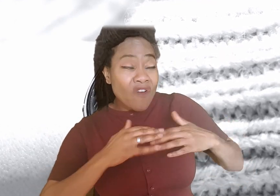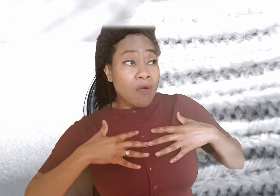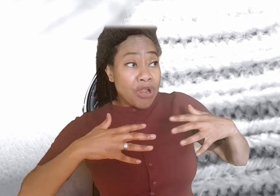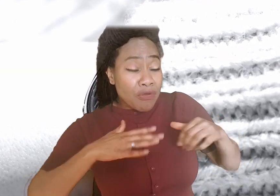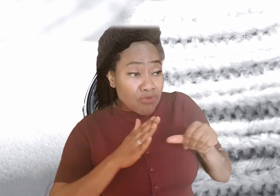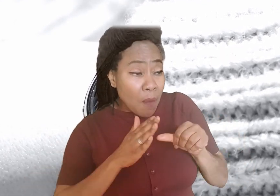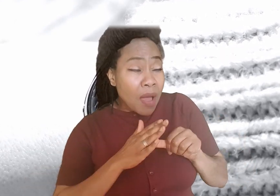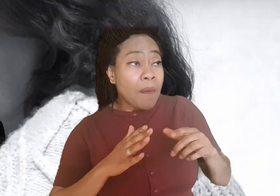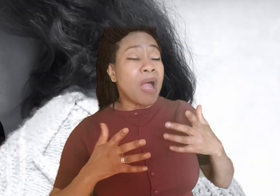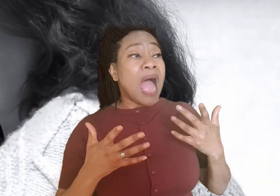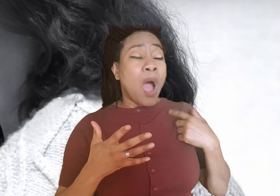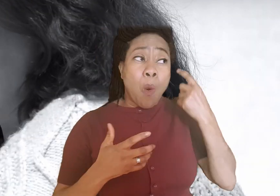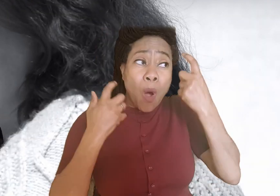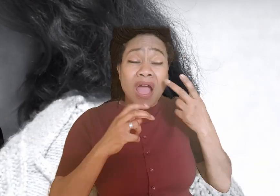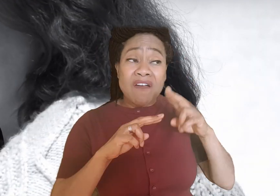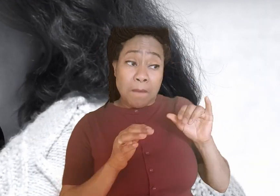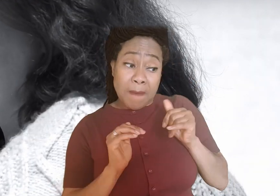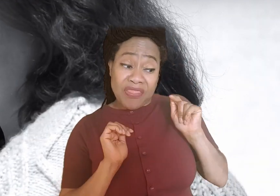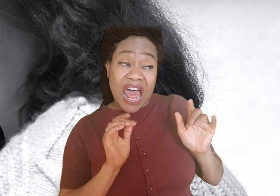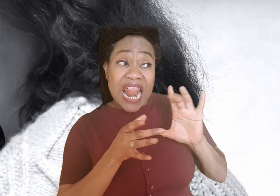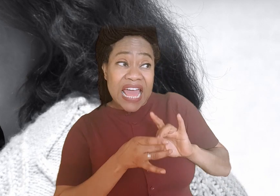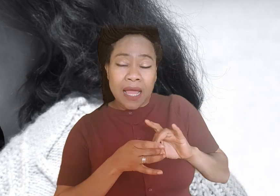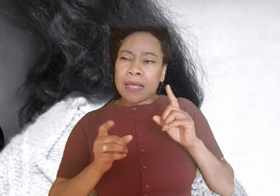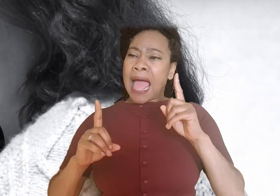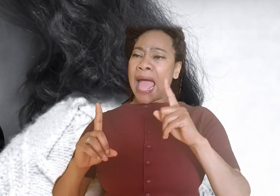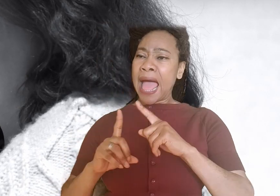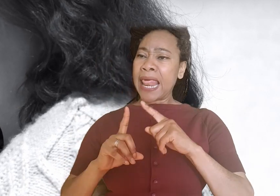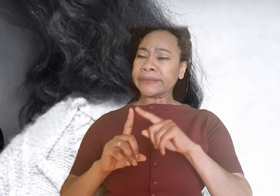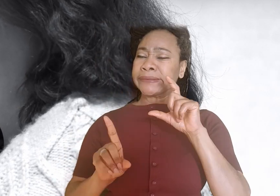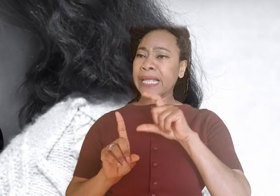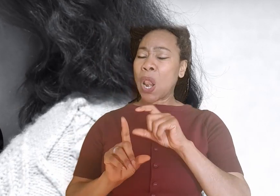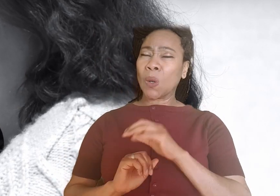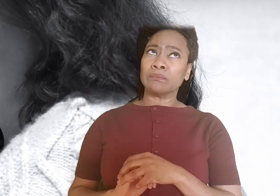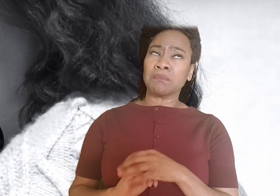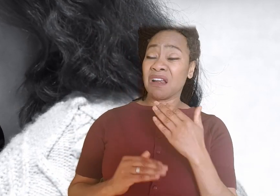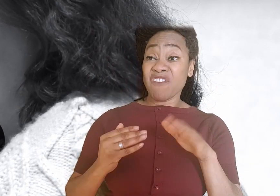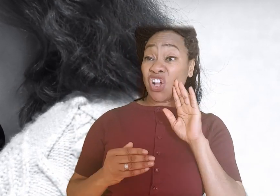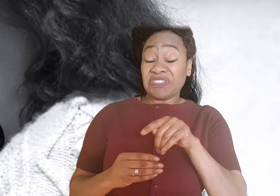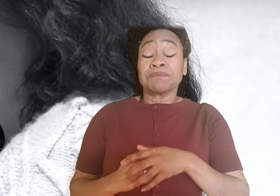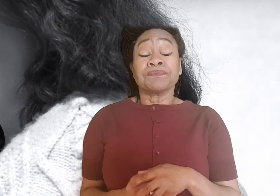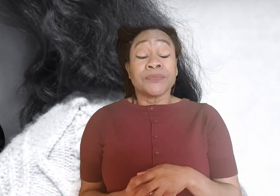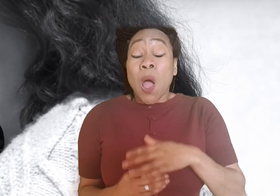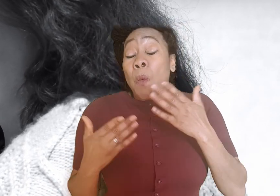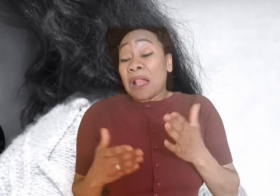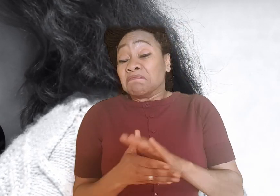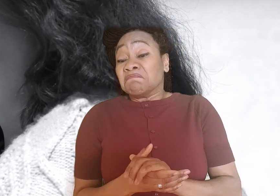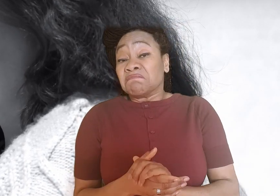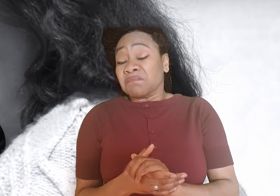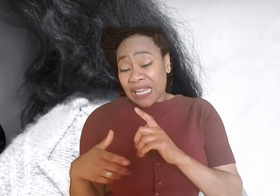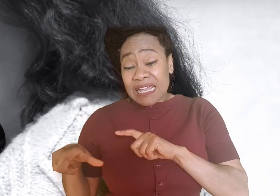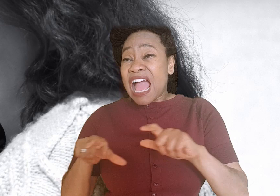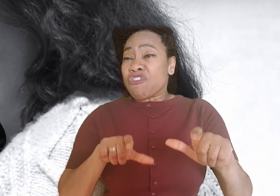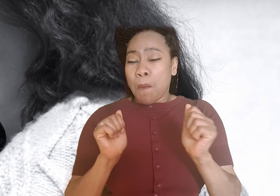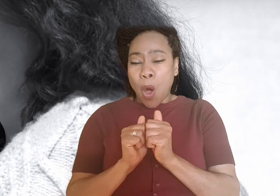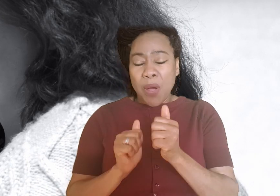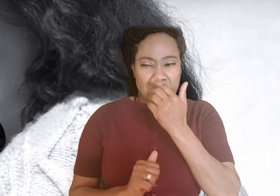floppy airways, and I wondered if maybe that was part of it. Ehlers-Danlos. Never heard of it. Well, there seems little point in carrying on with